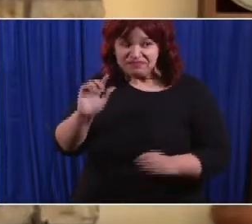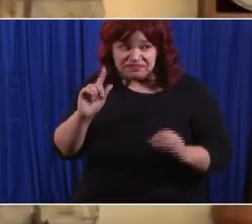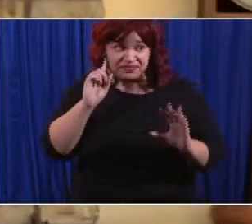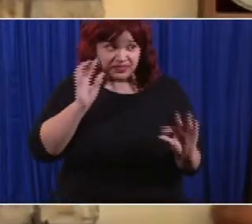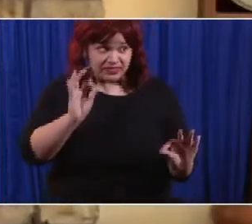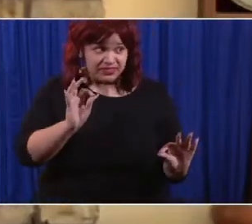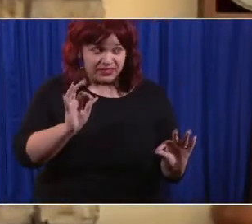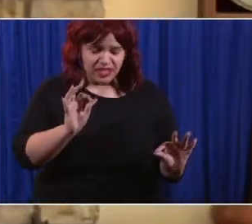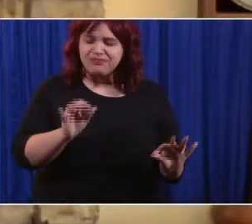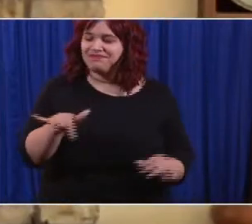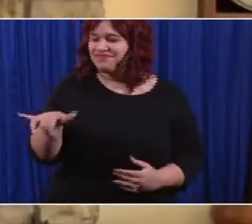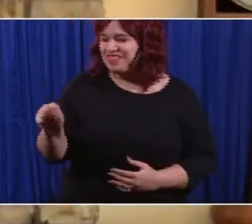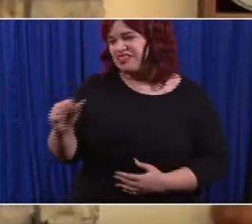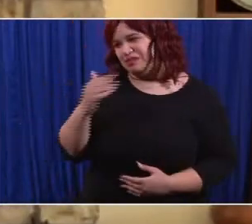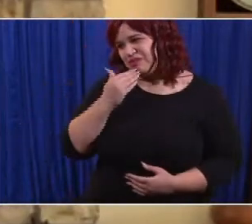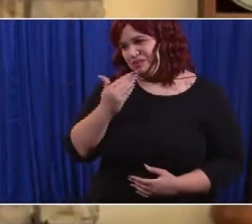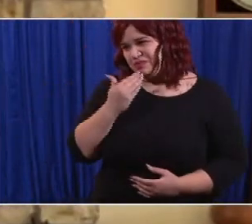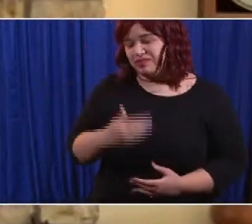indeed, Alexis. Thank you.